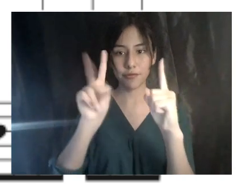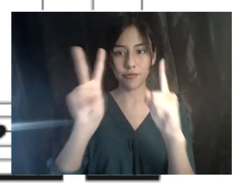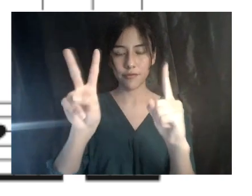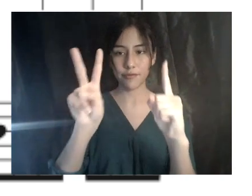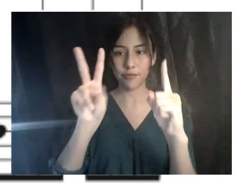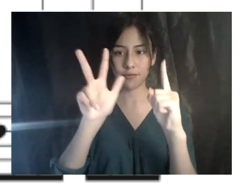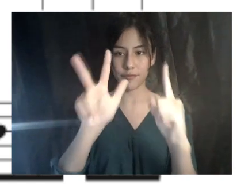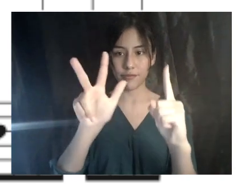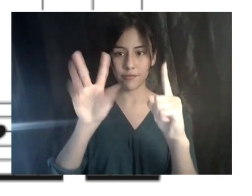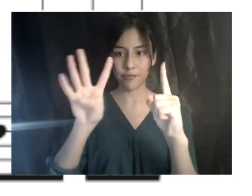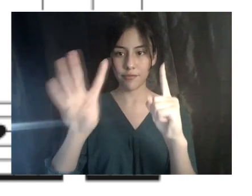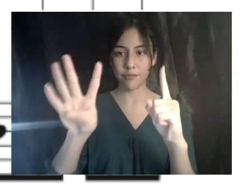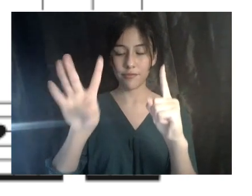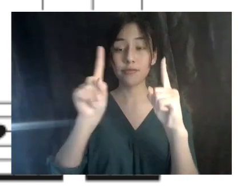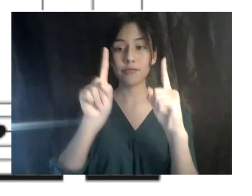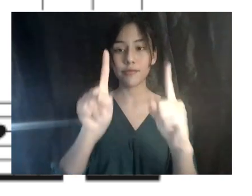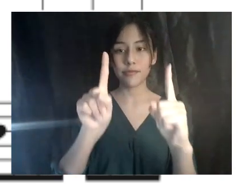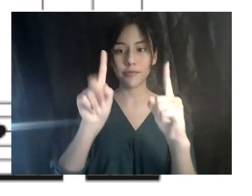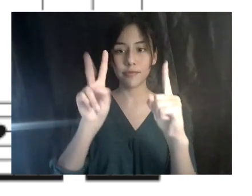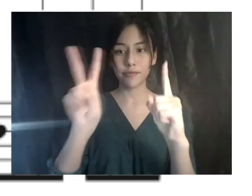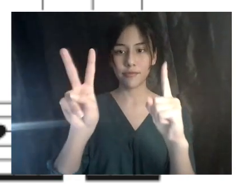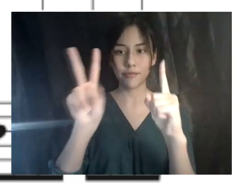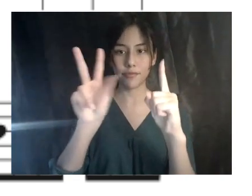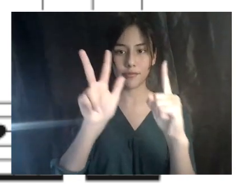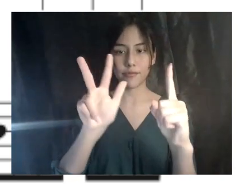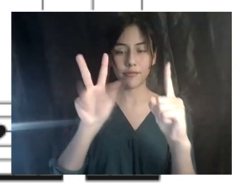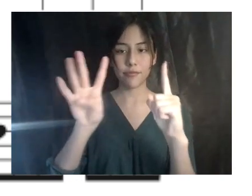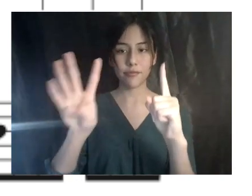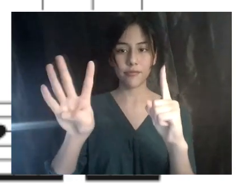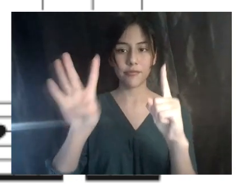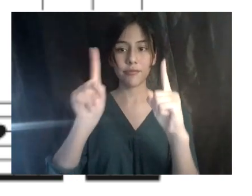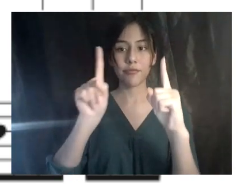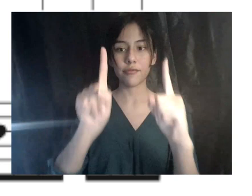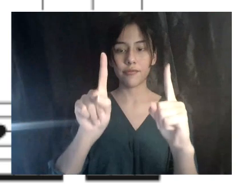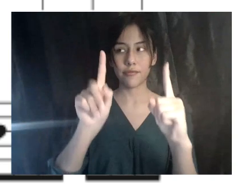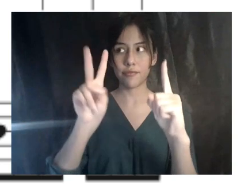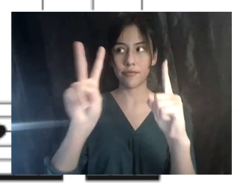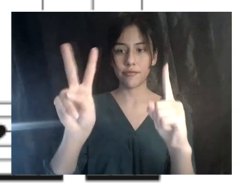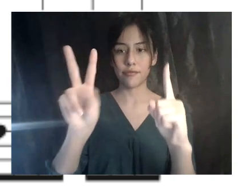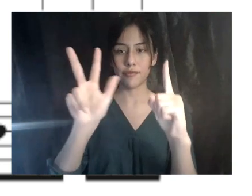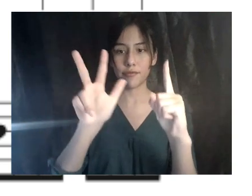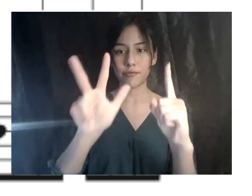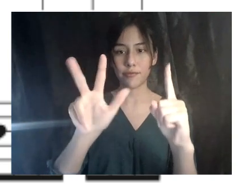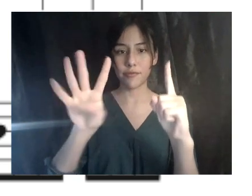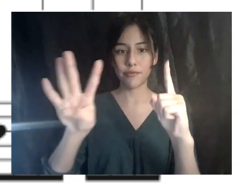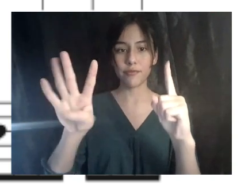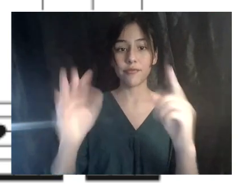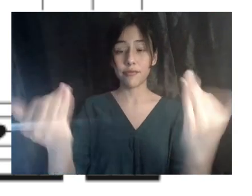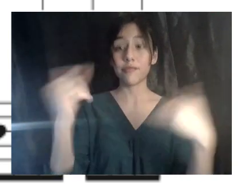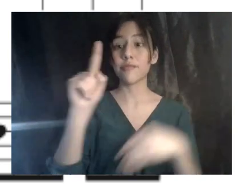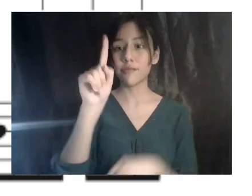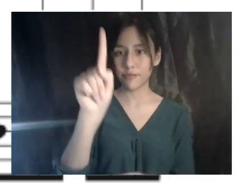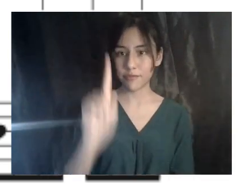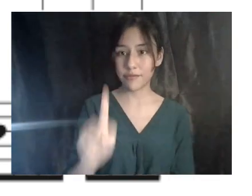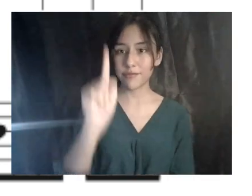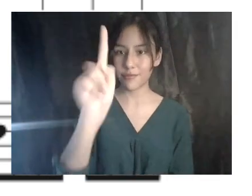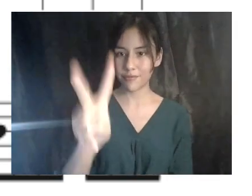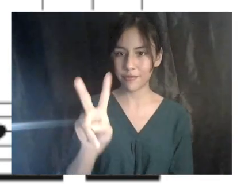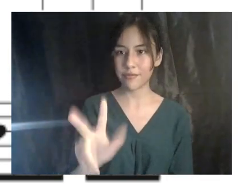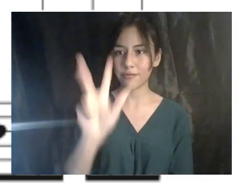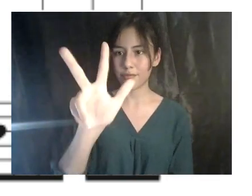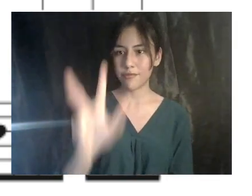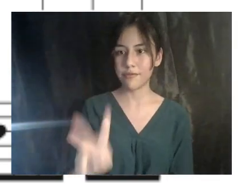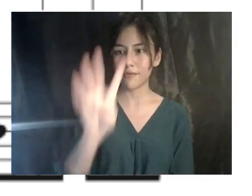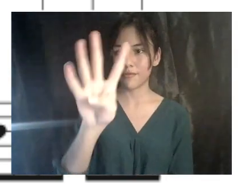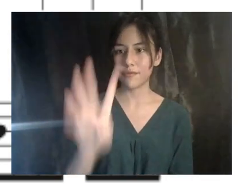4. 1, 2, 3, 4. 1, 2, 3, 4. 1, 2, and down to eighth. 1